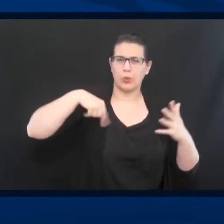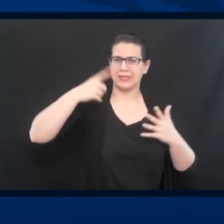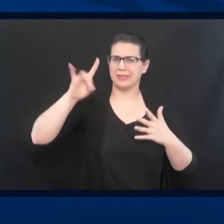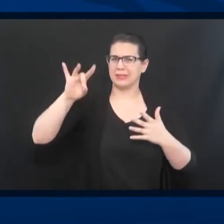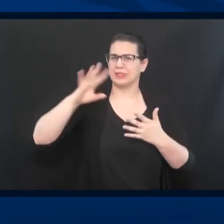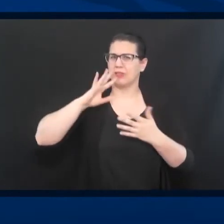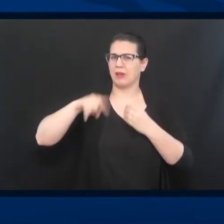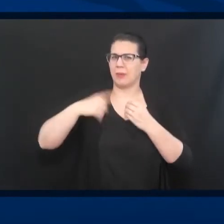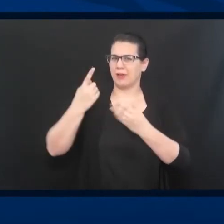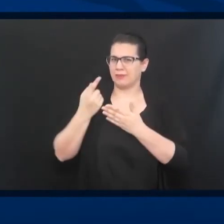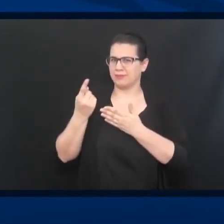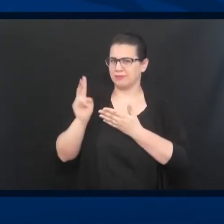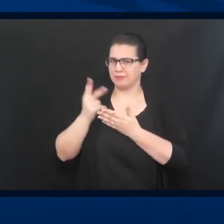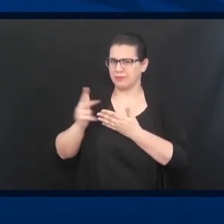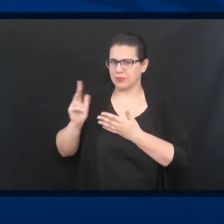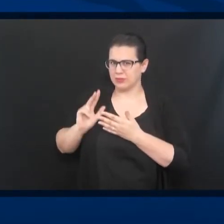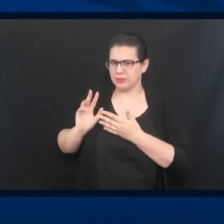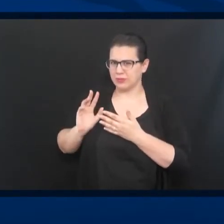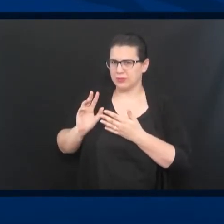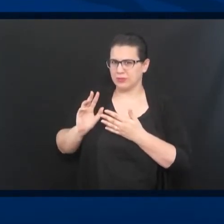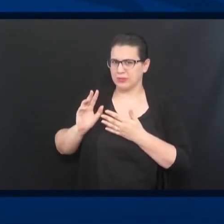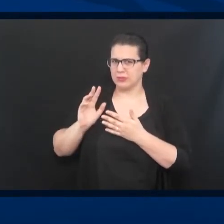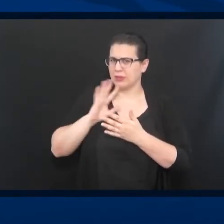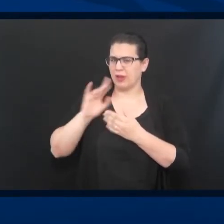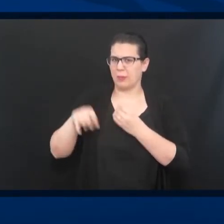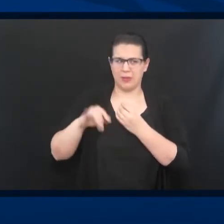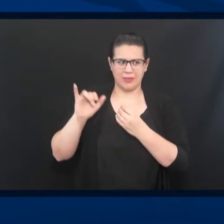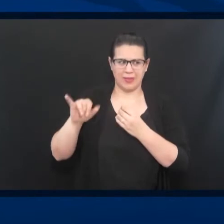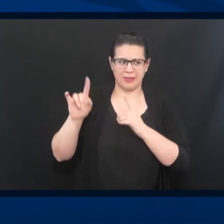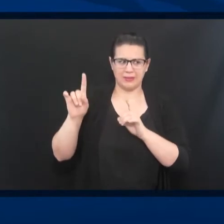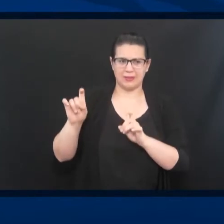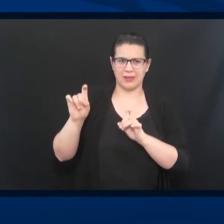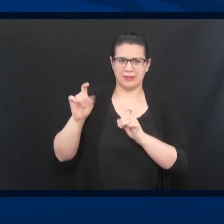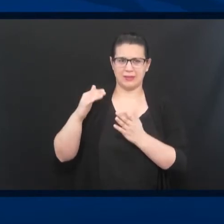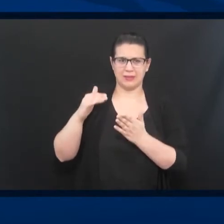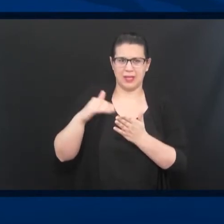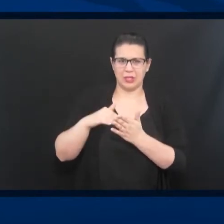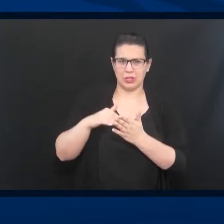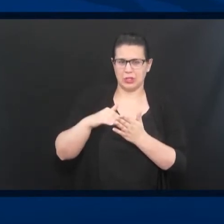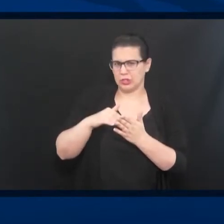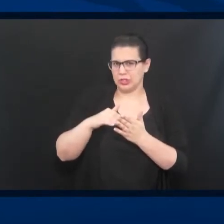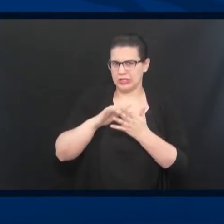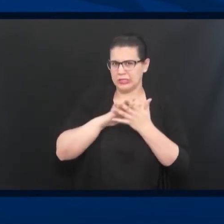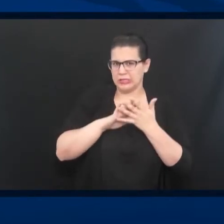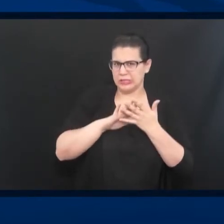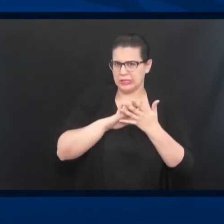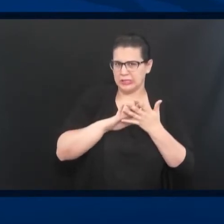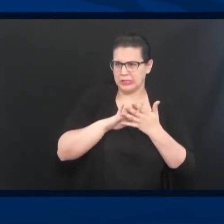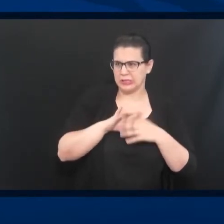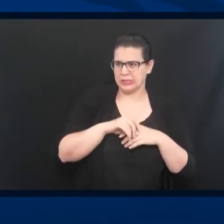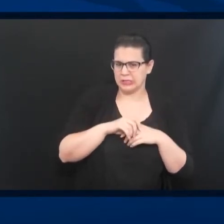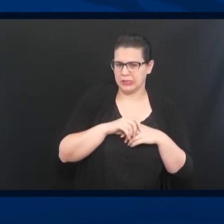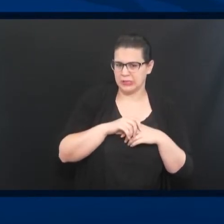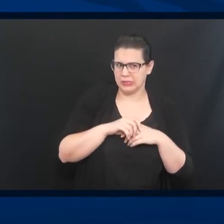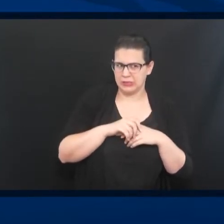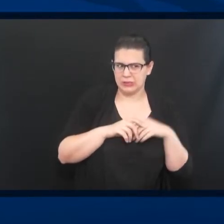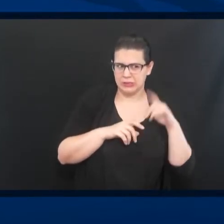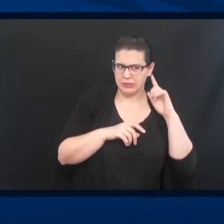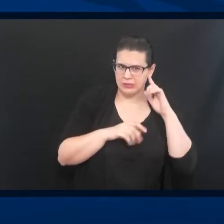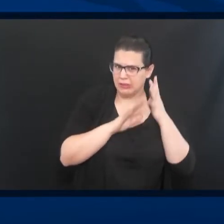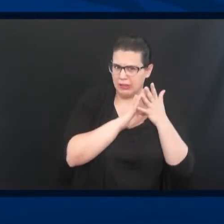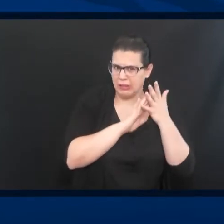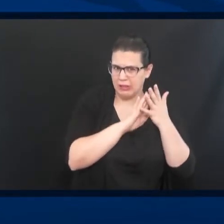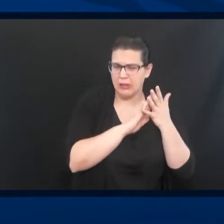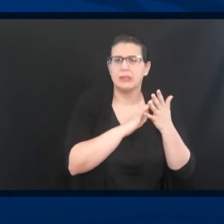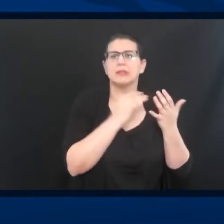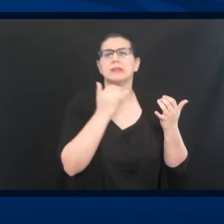And again, we want to thank you for that. Senators Manchin and Kaplan spoke as well. So again, thank you for your kind words. On to my question